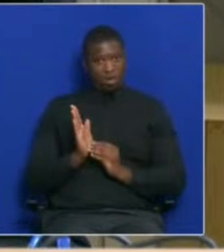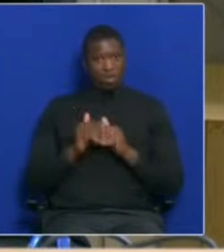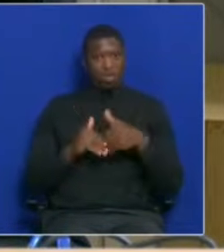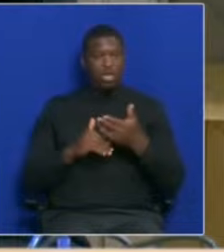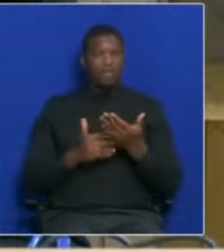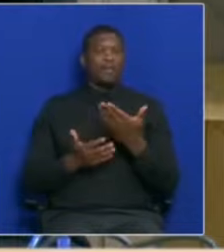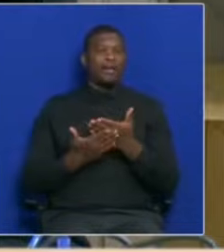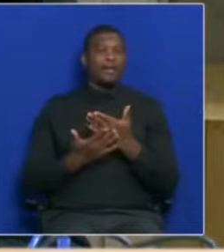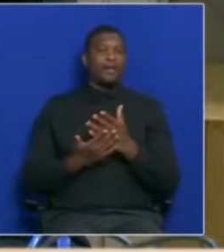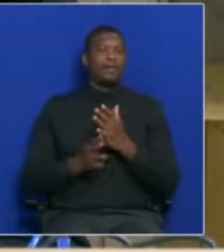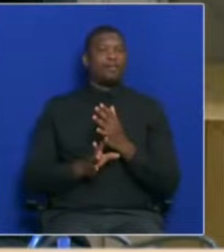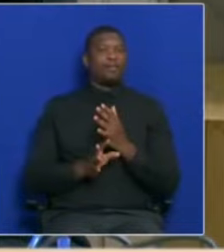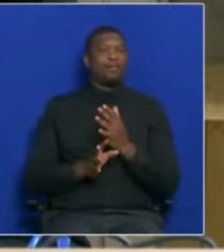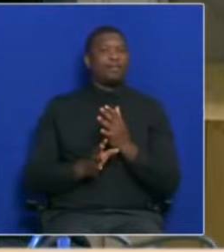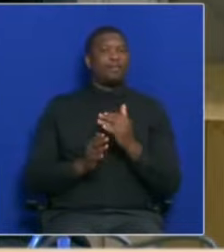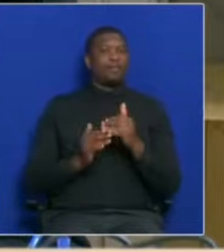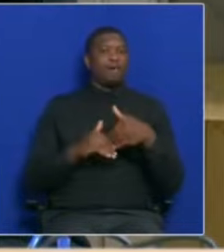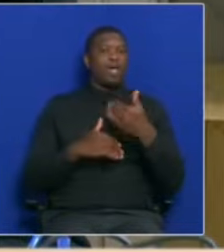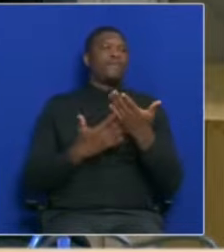any, after the